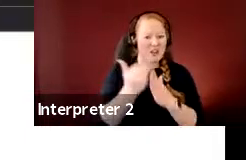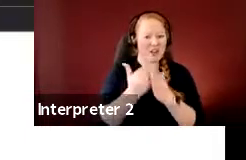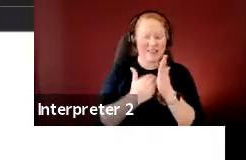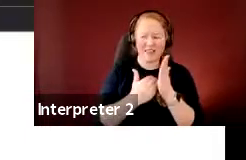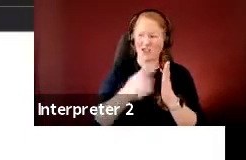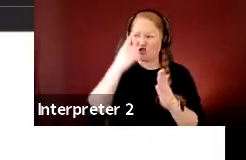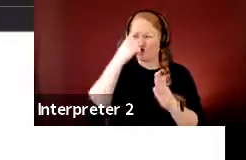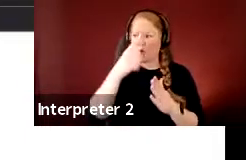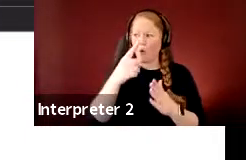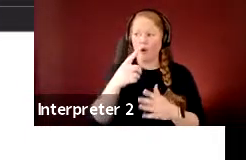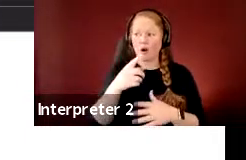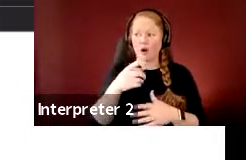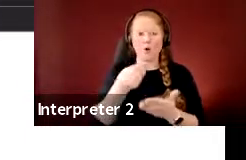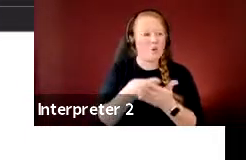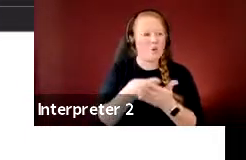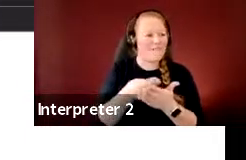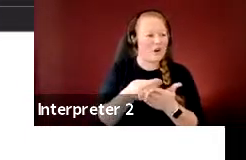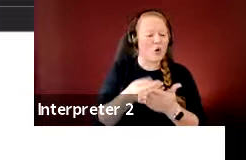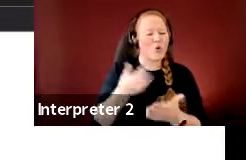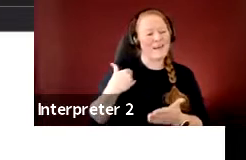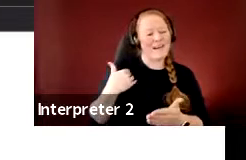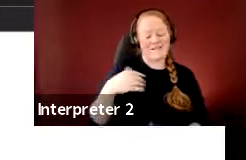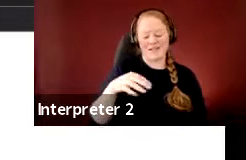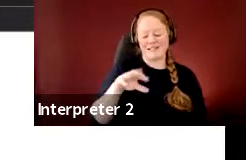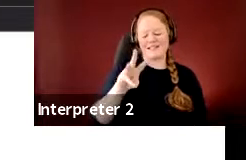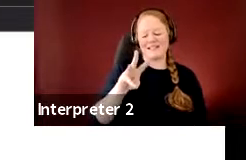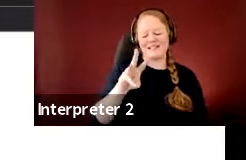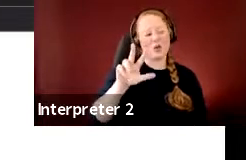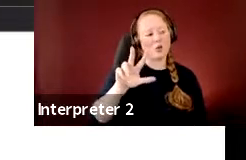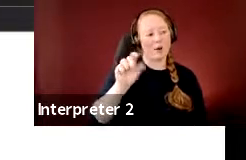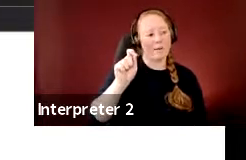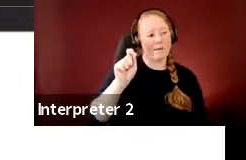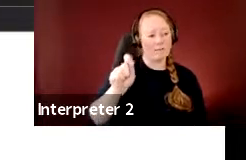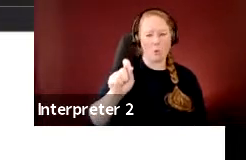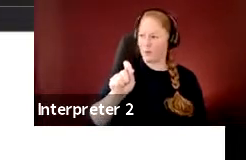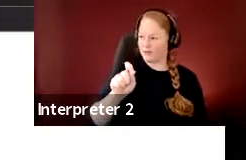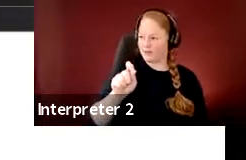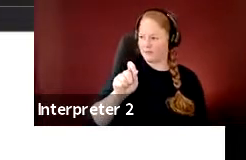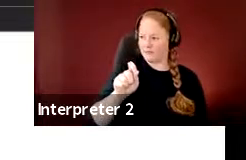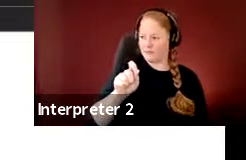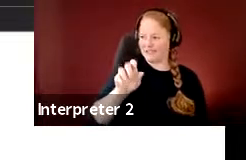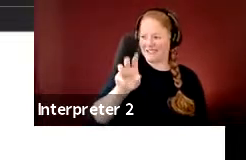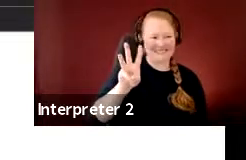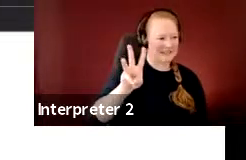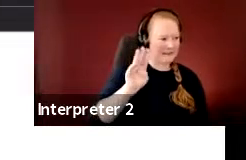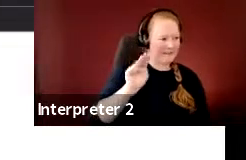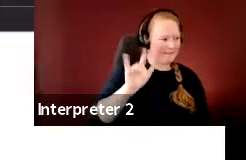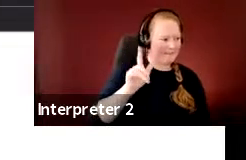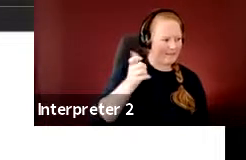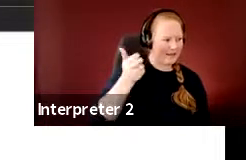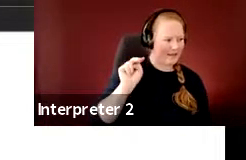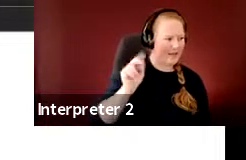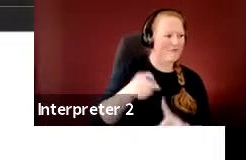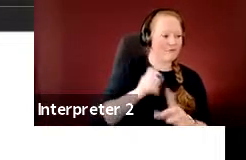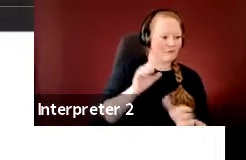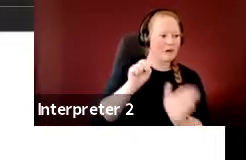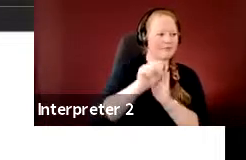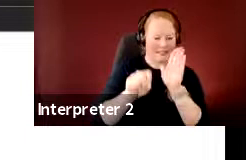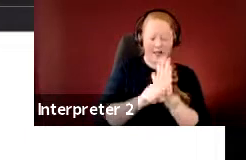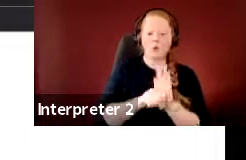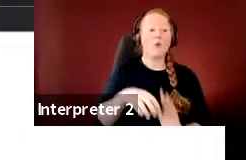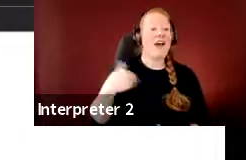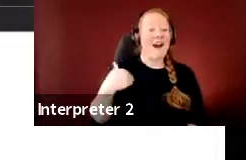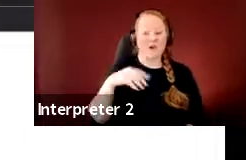have 53.6 million from state and local fiscal recovery funds. We have 12.4 million